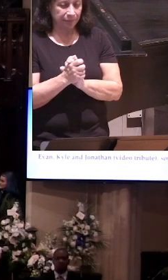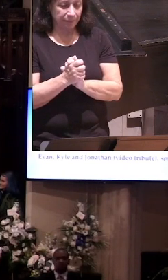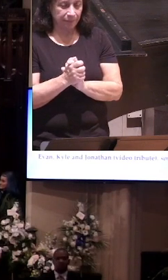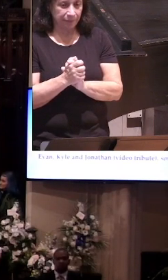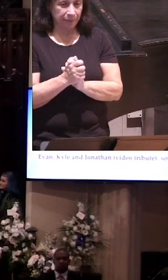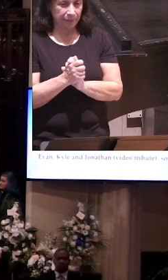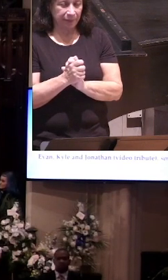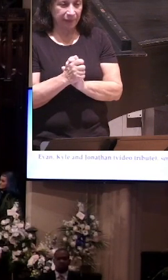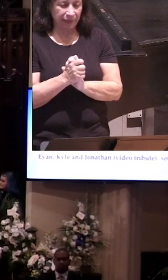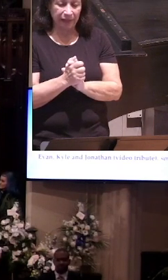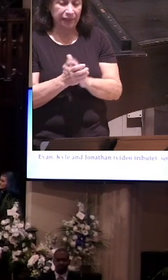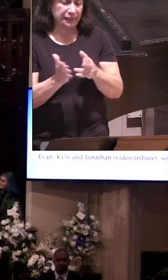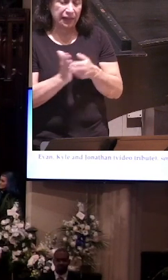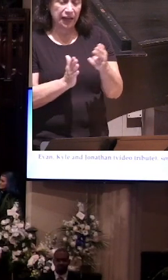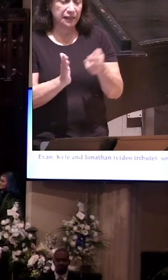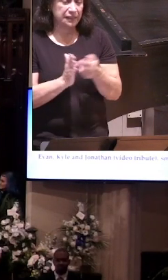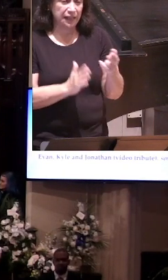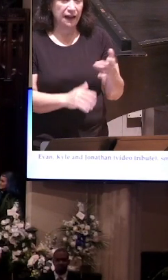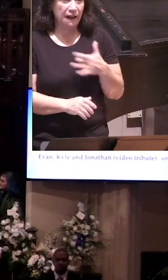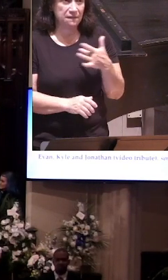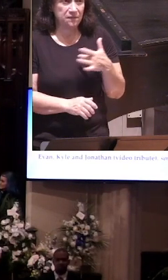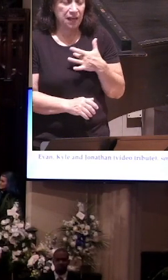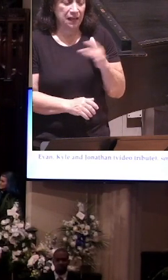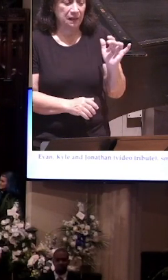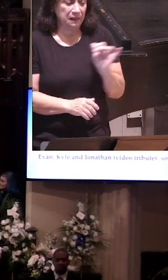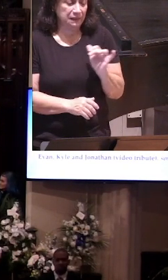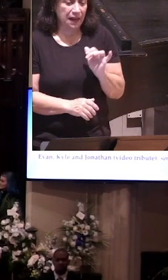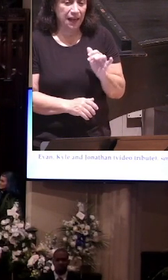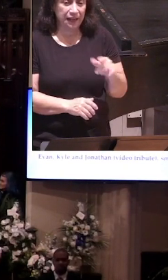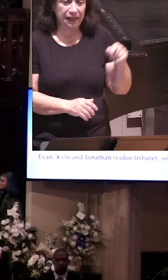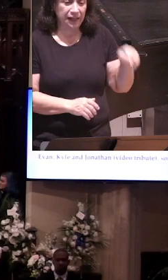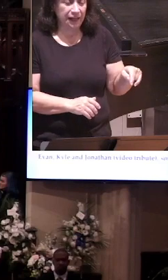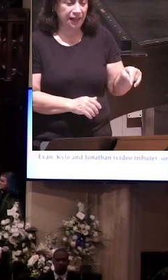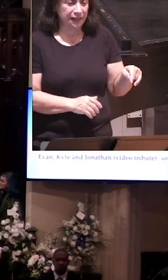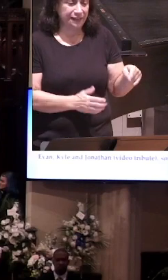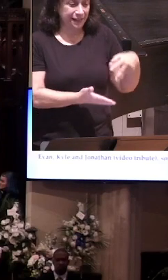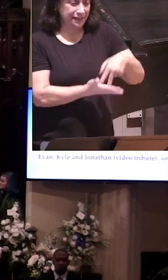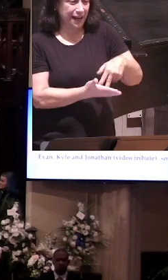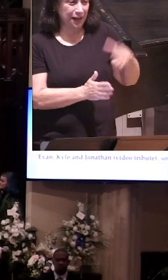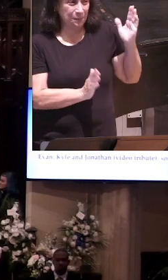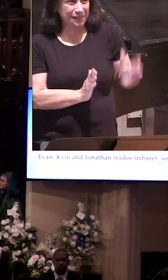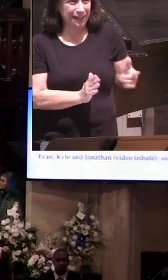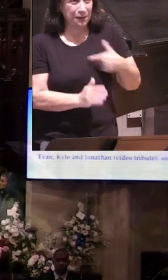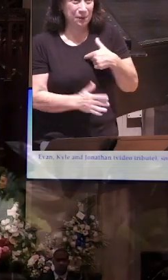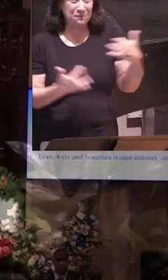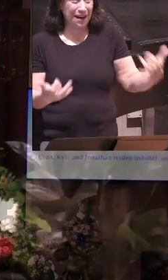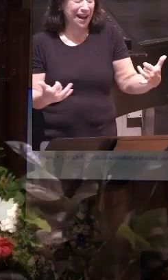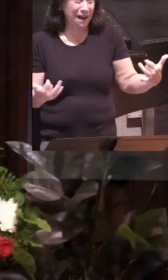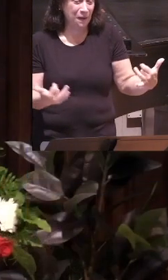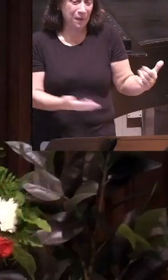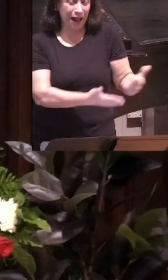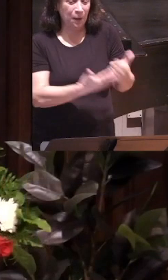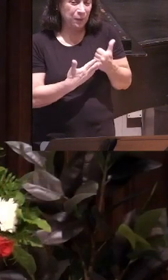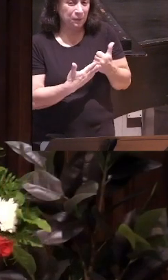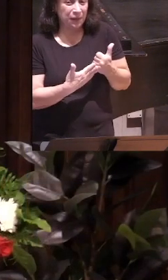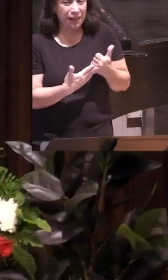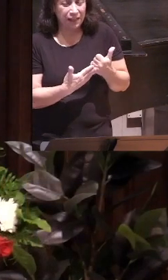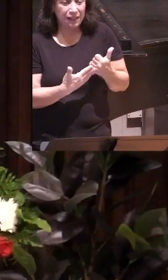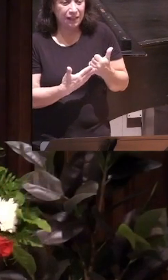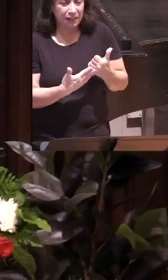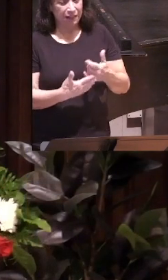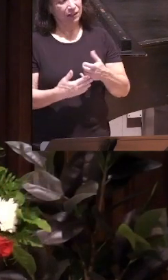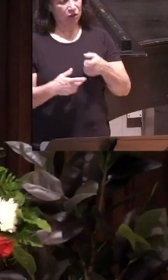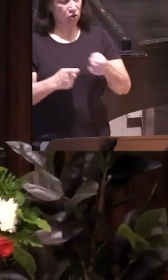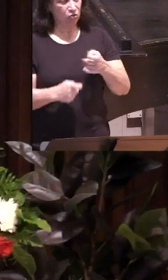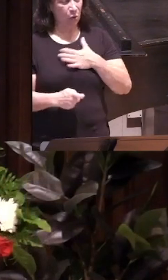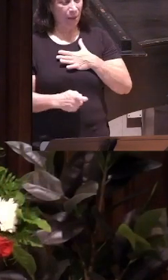Thank you, because I feel that Earl is standing beside me right now, helping me control